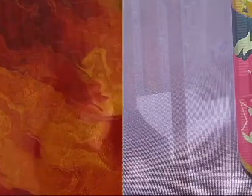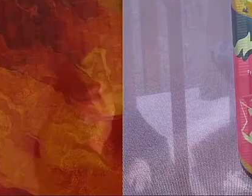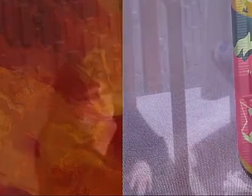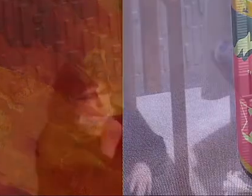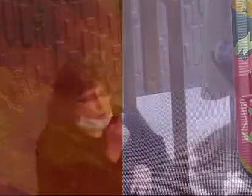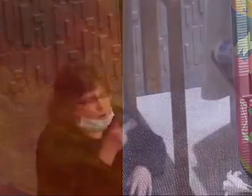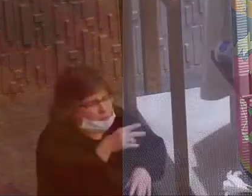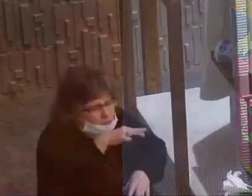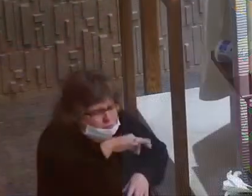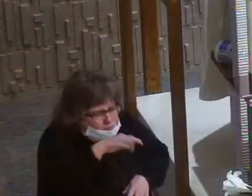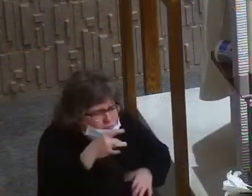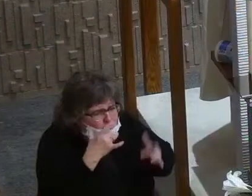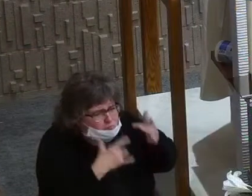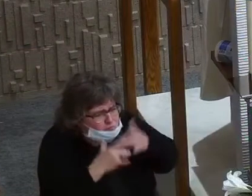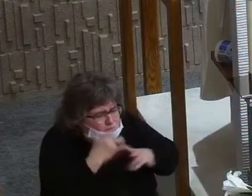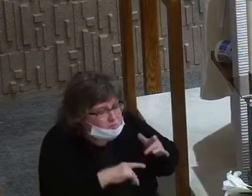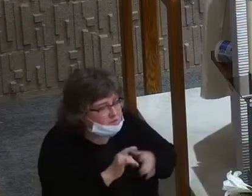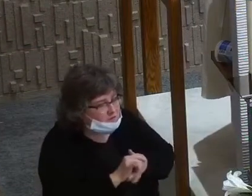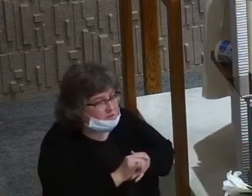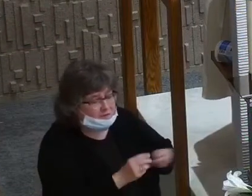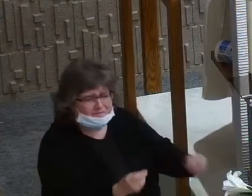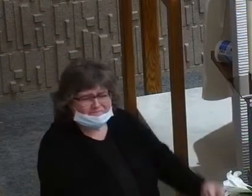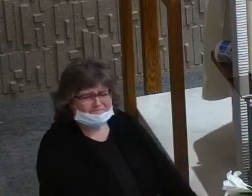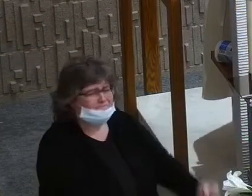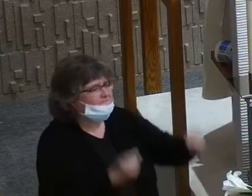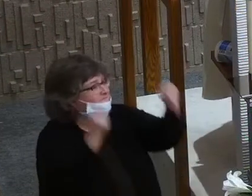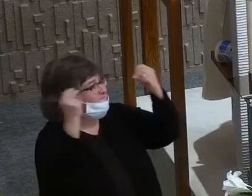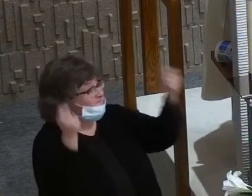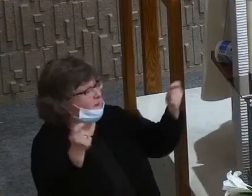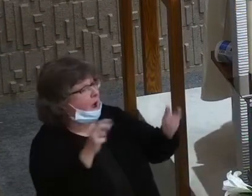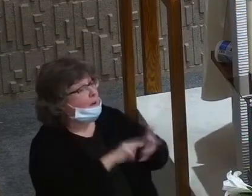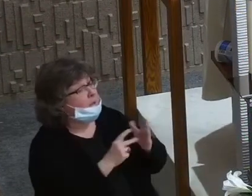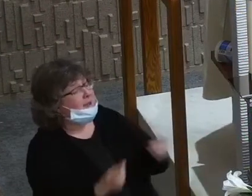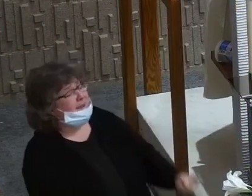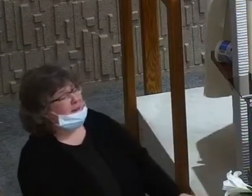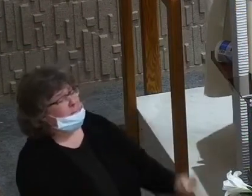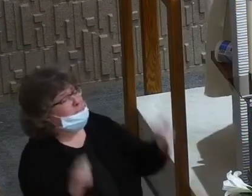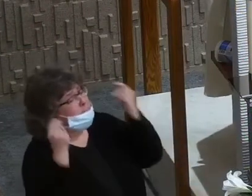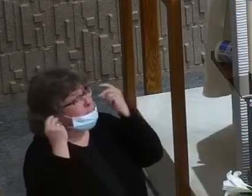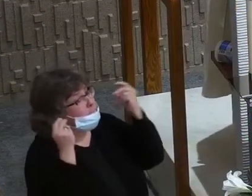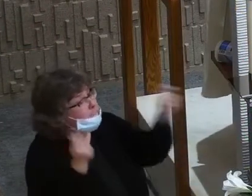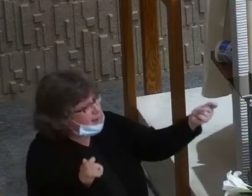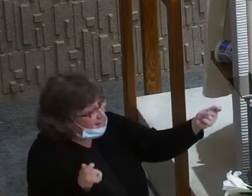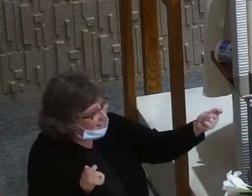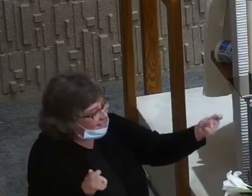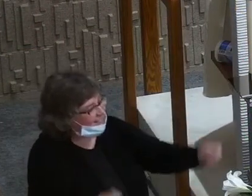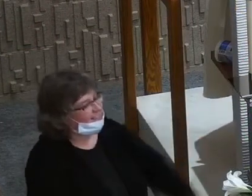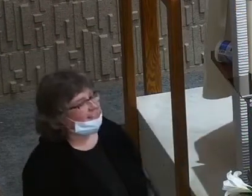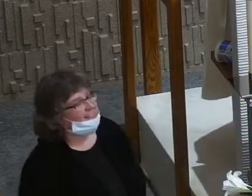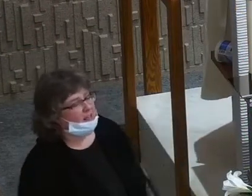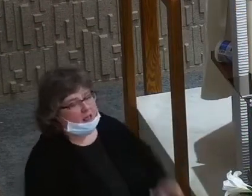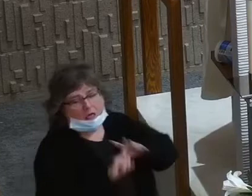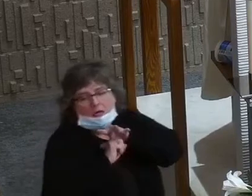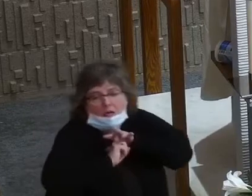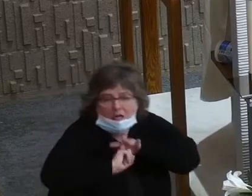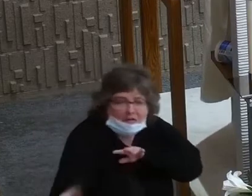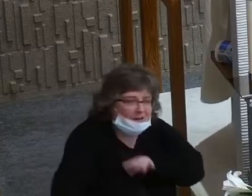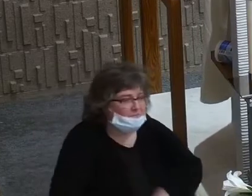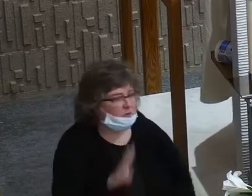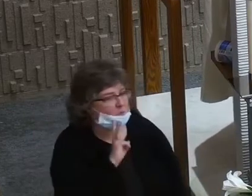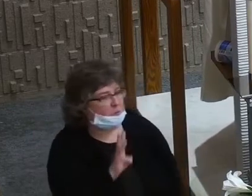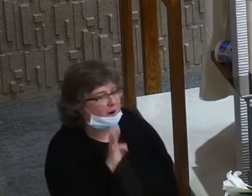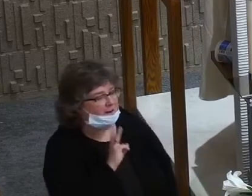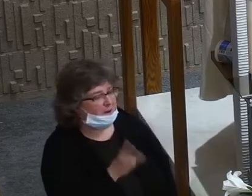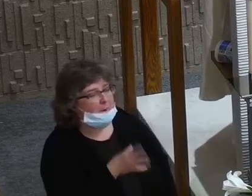food, and immediately, and I mean immediately, ran for a glass